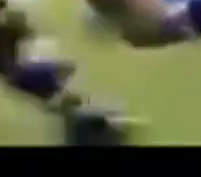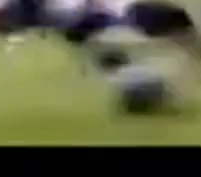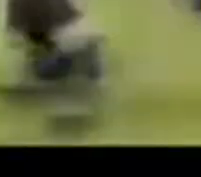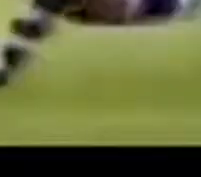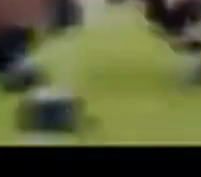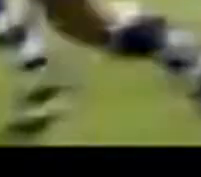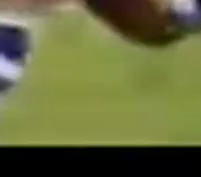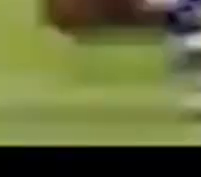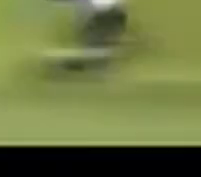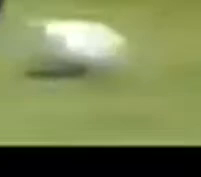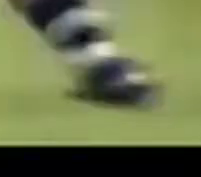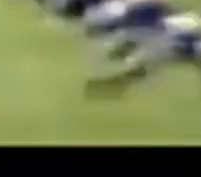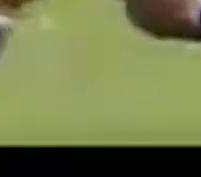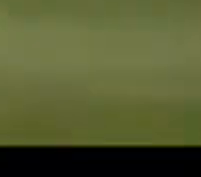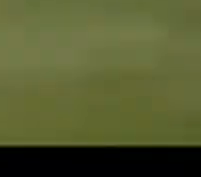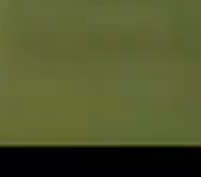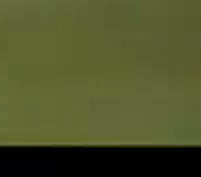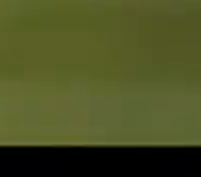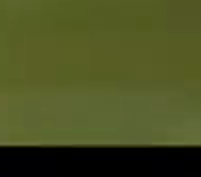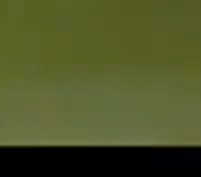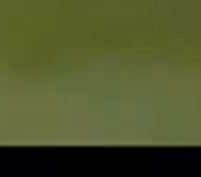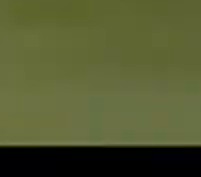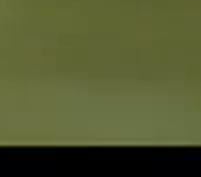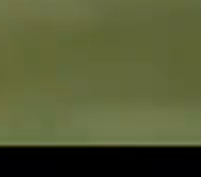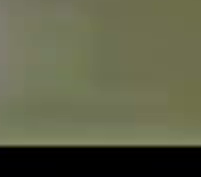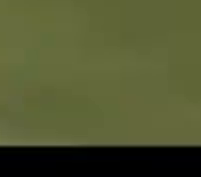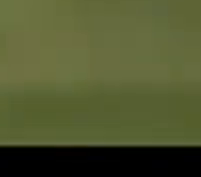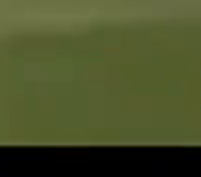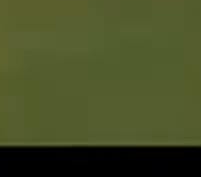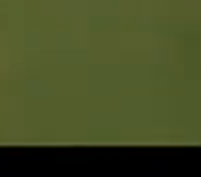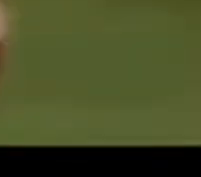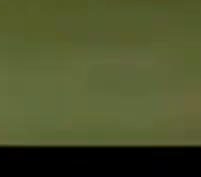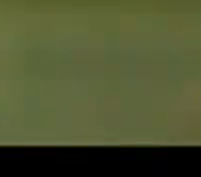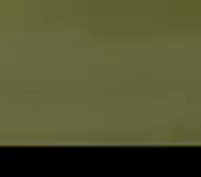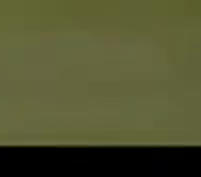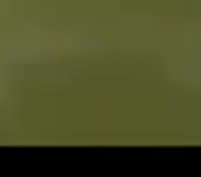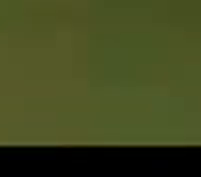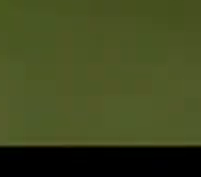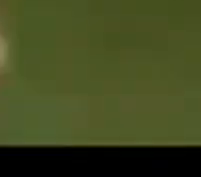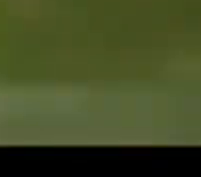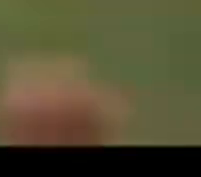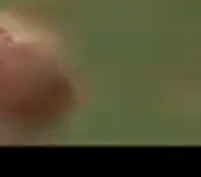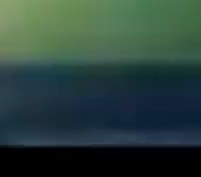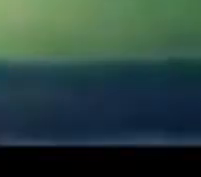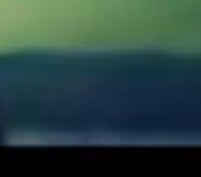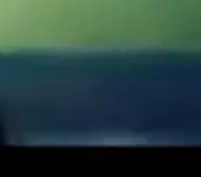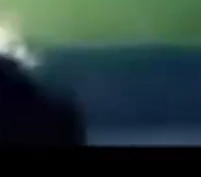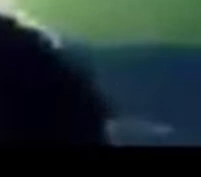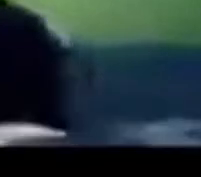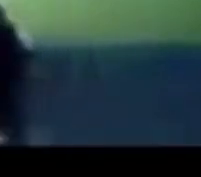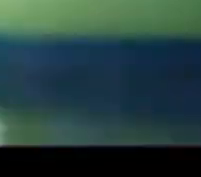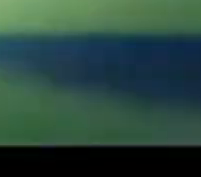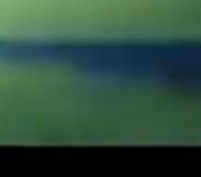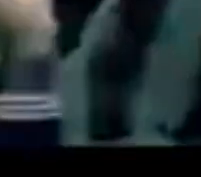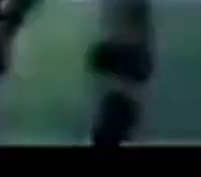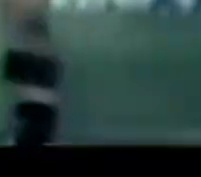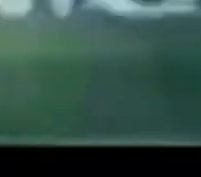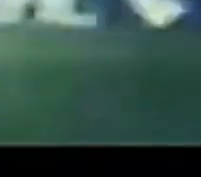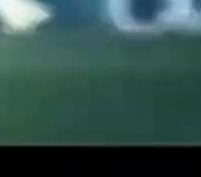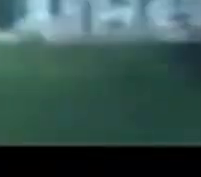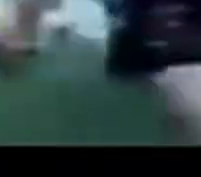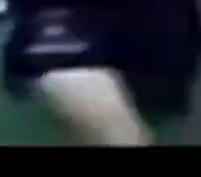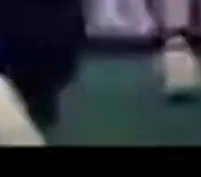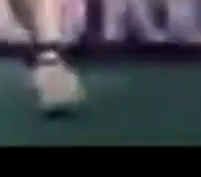patrolling, now they don't stop me, and I get after, they won't let me. And it came to pass years later when he wore the Fijian colors